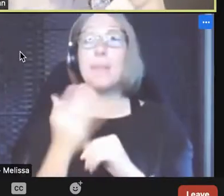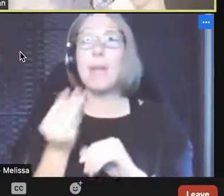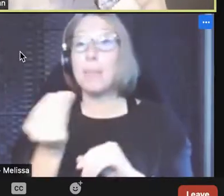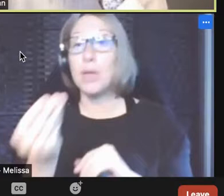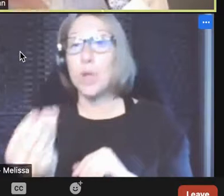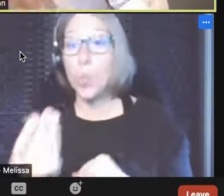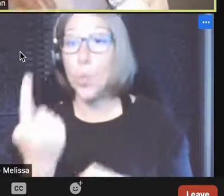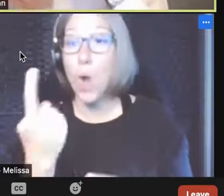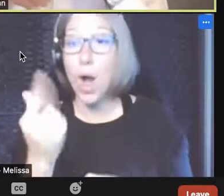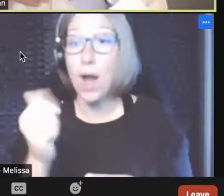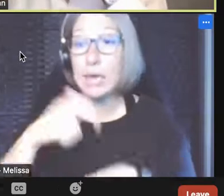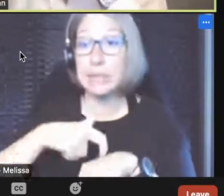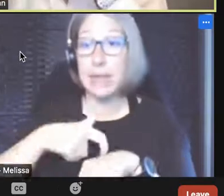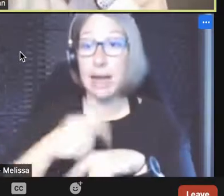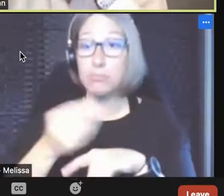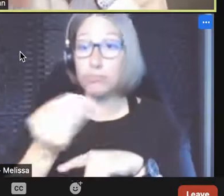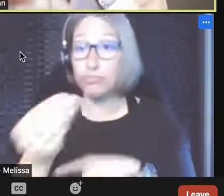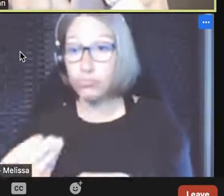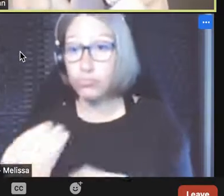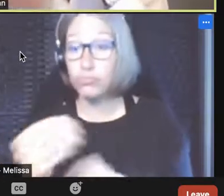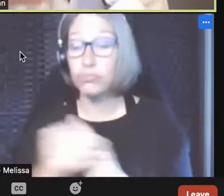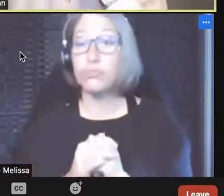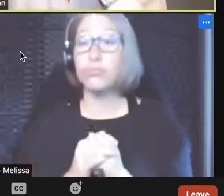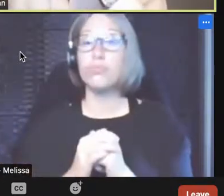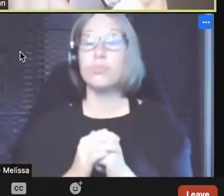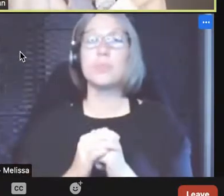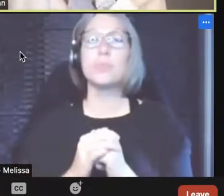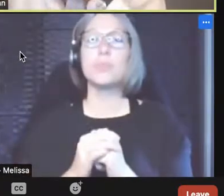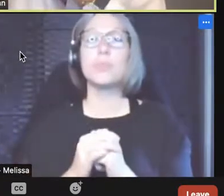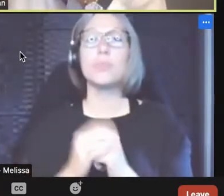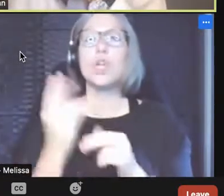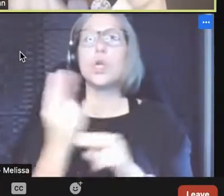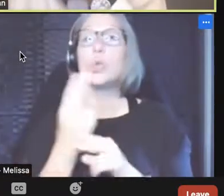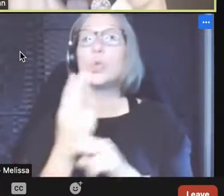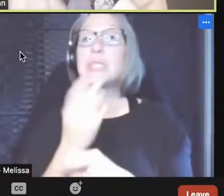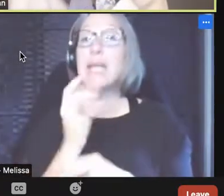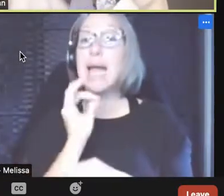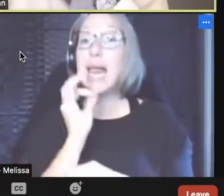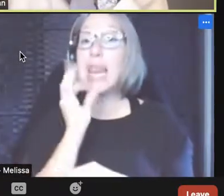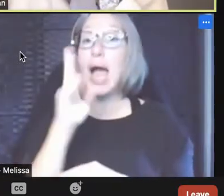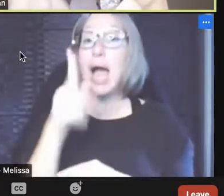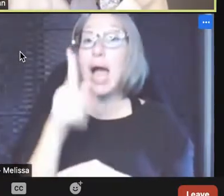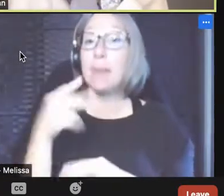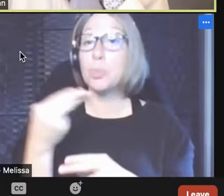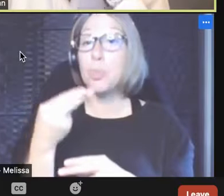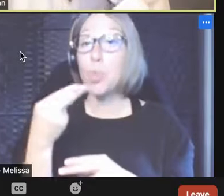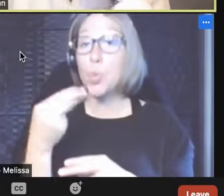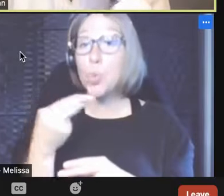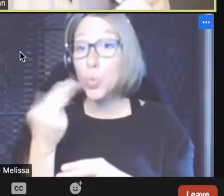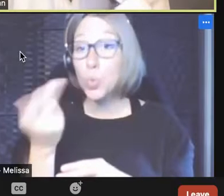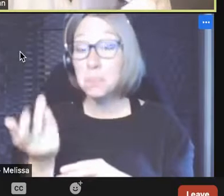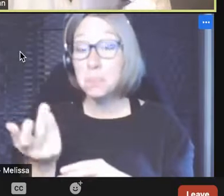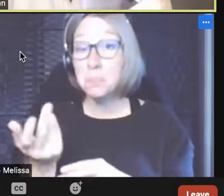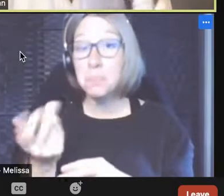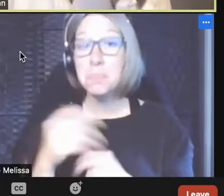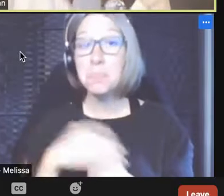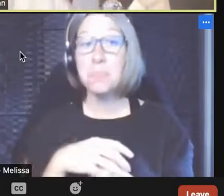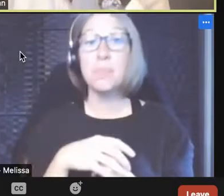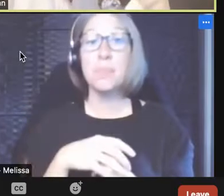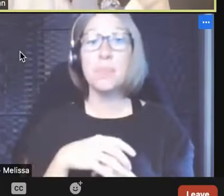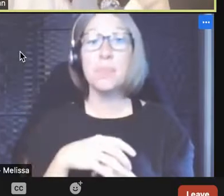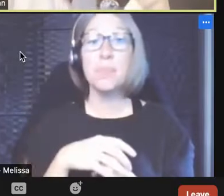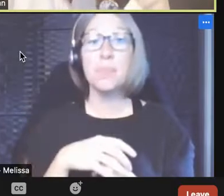time, right? Maybe putting, using a light up spoon, if that's one of the things. And for auditory, we're going to